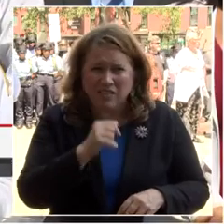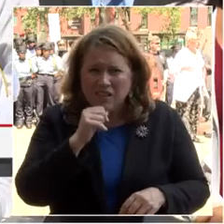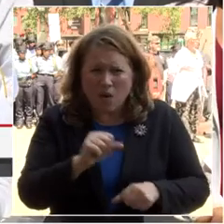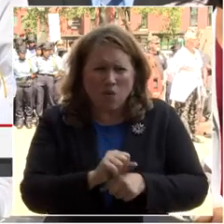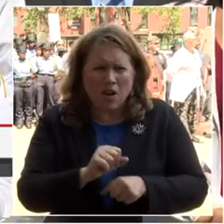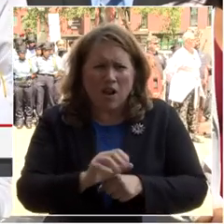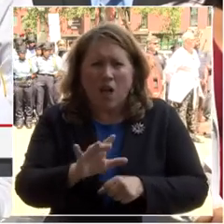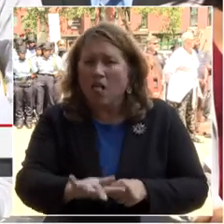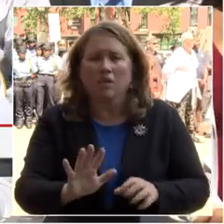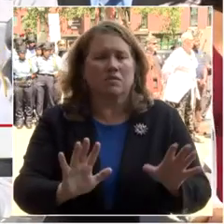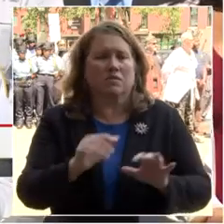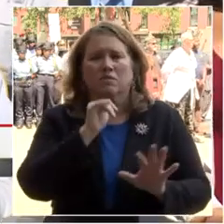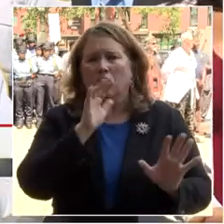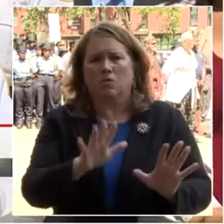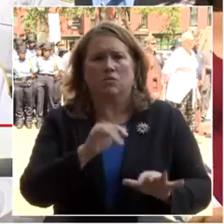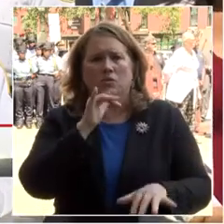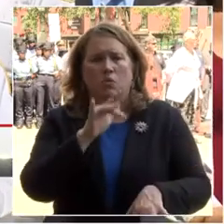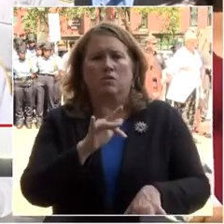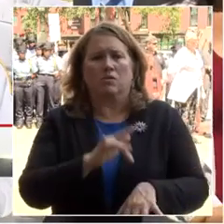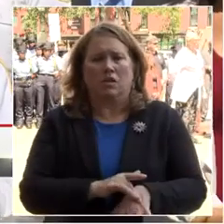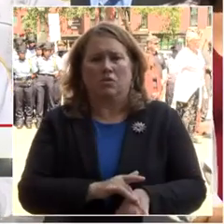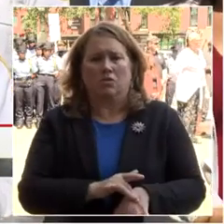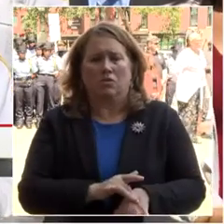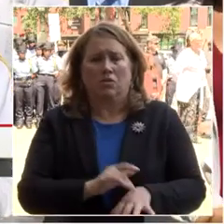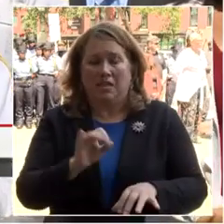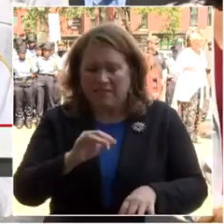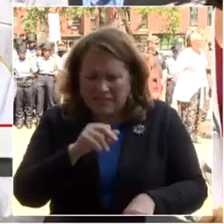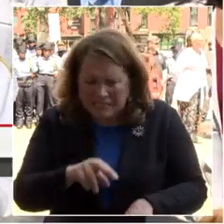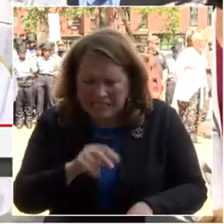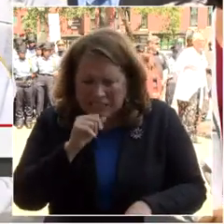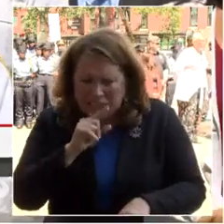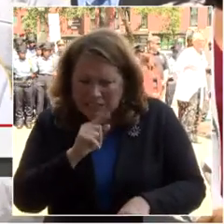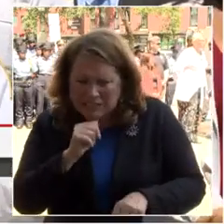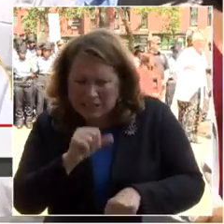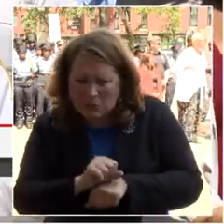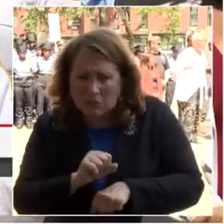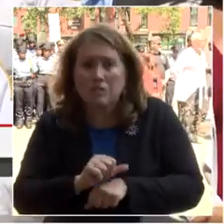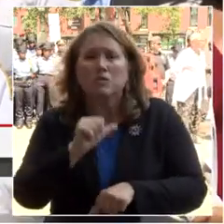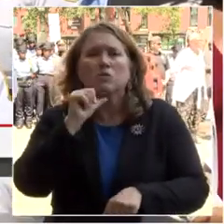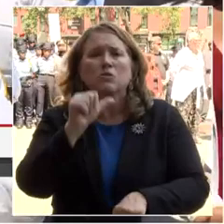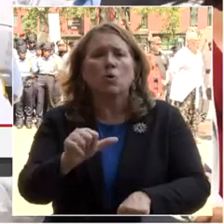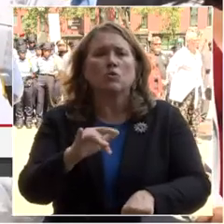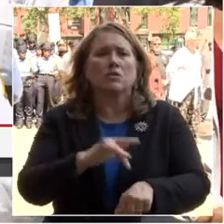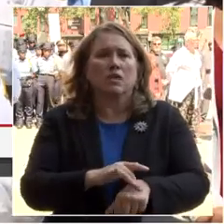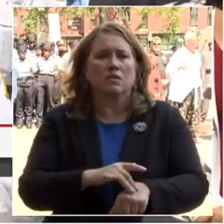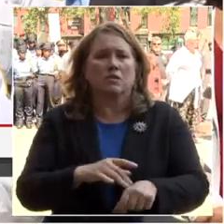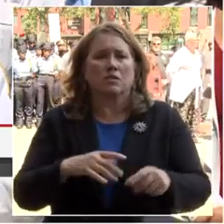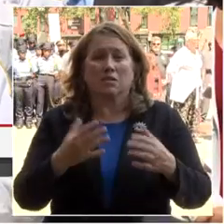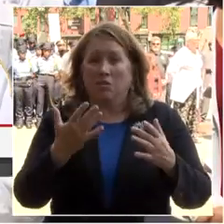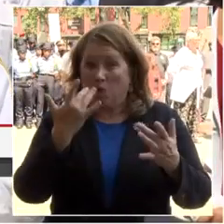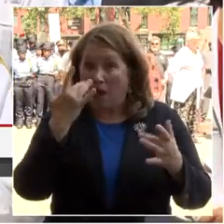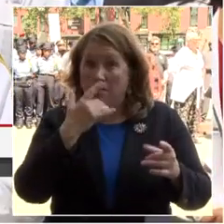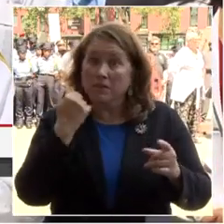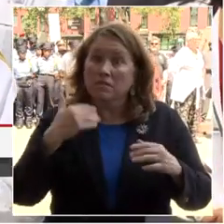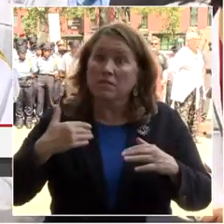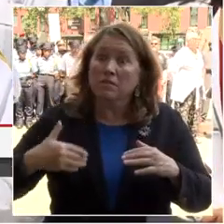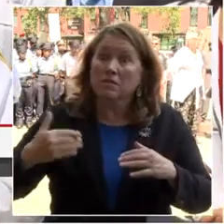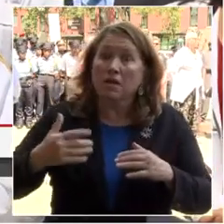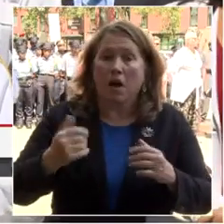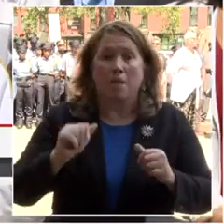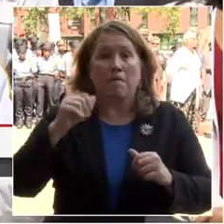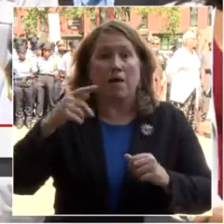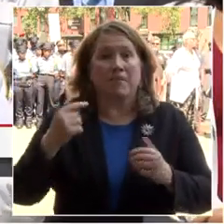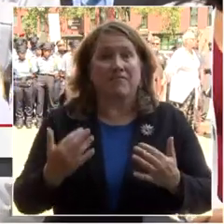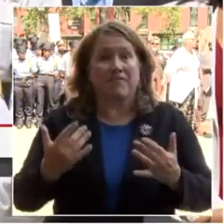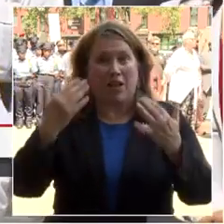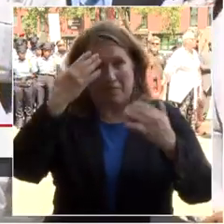about fireworks. Just last week, our crews responded to a significant apartment fire that started because of a grill on the balcony. All grills need to be placed well